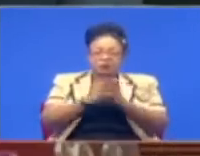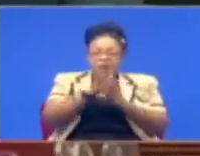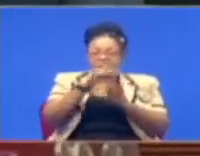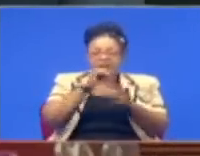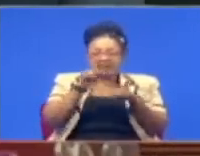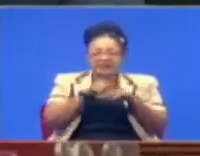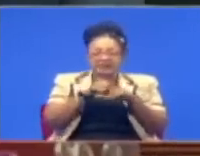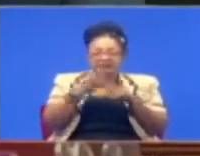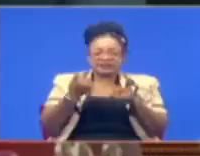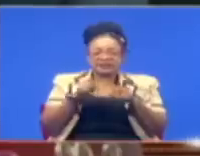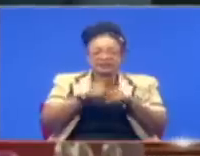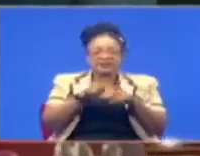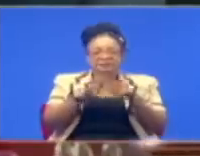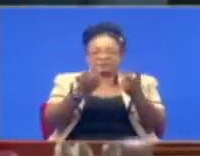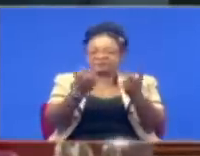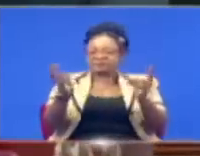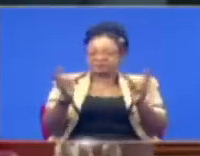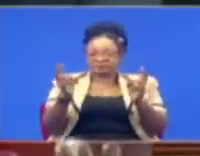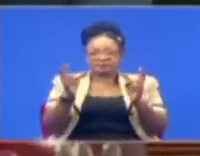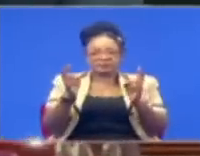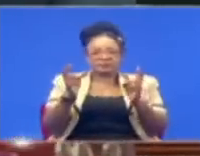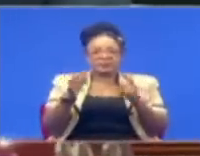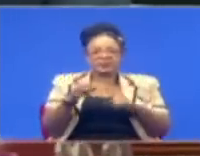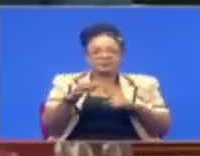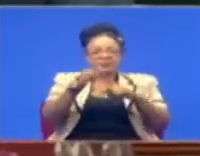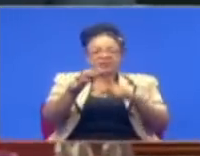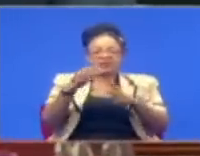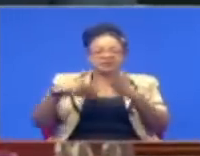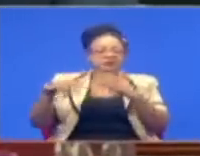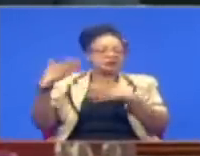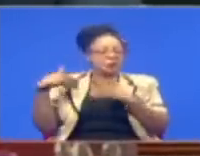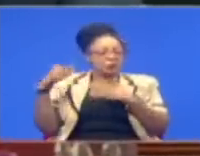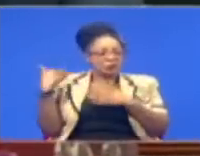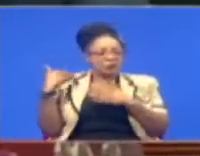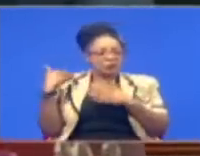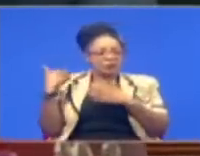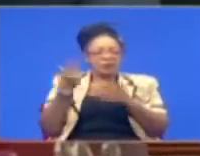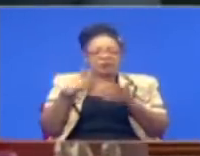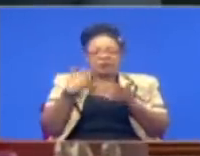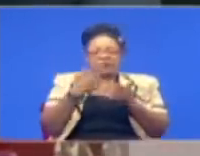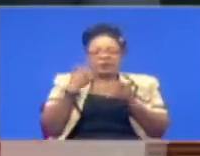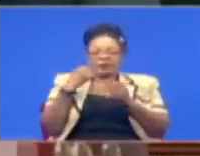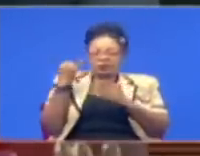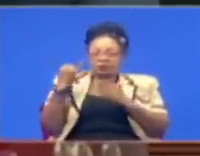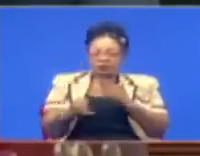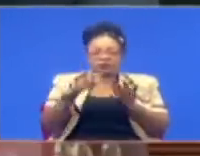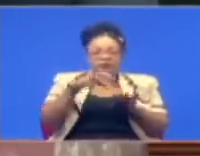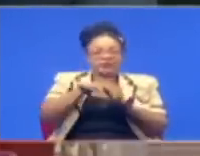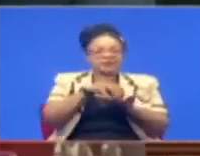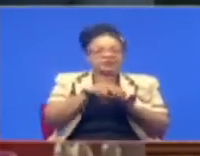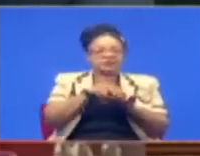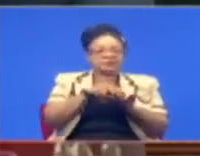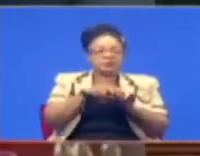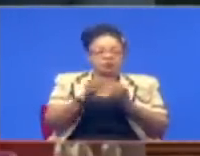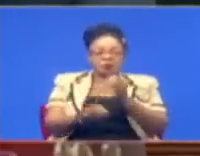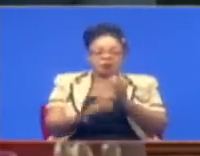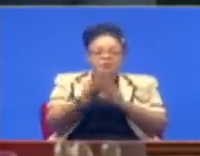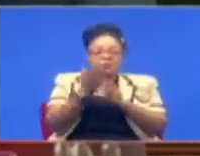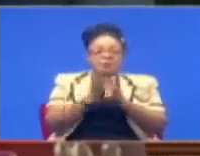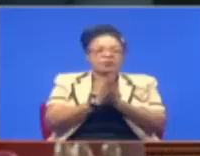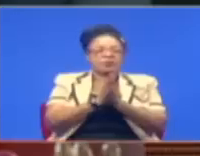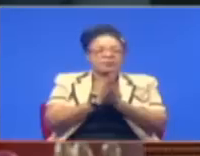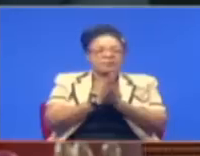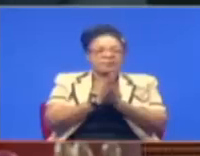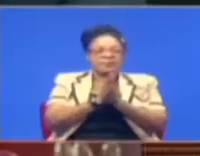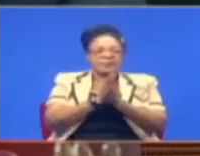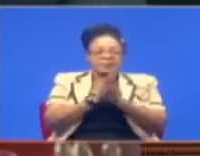sisters, particularly of yesteryear, who at the conclusion of the case will come up with